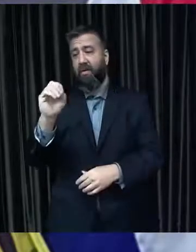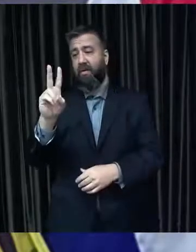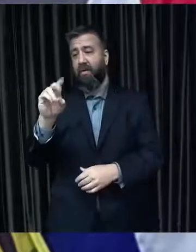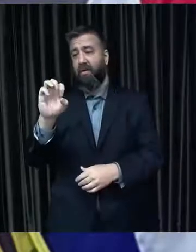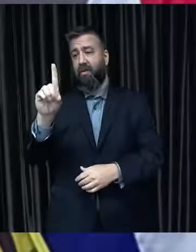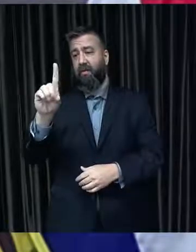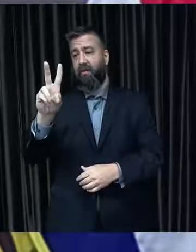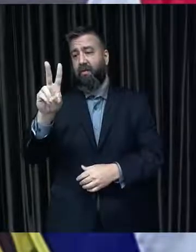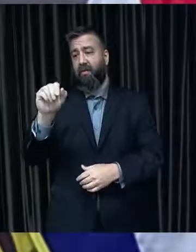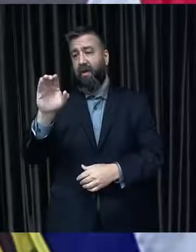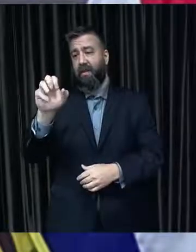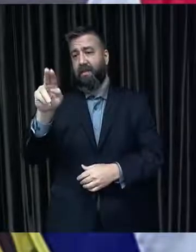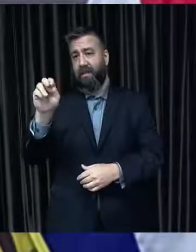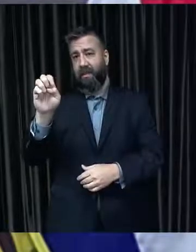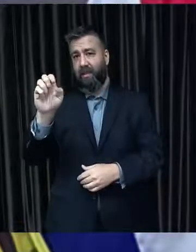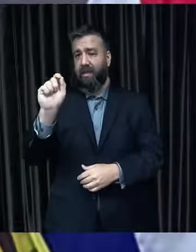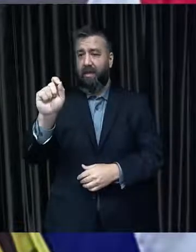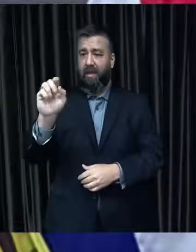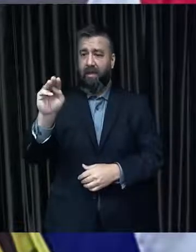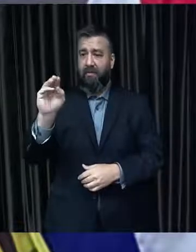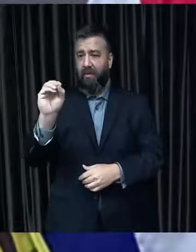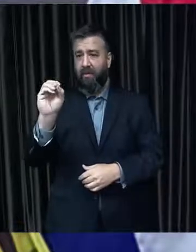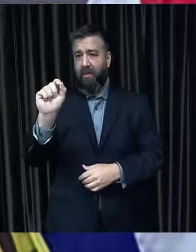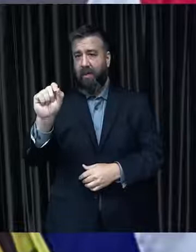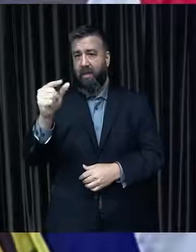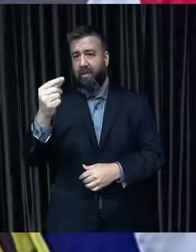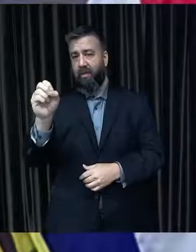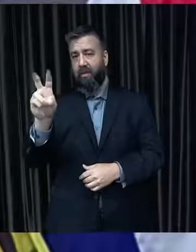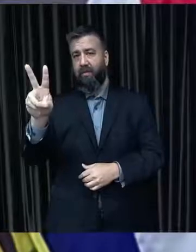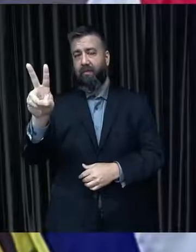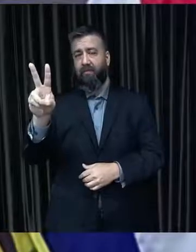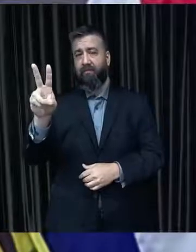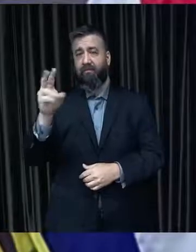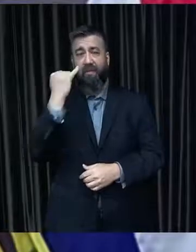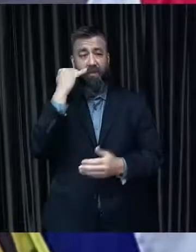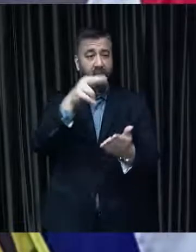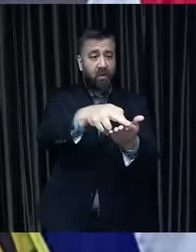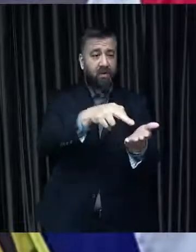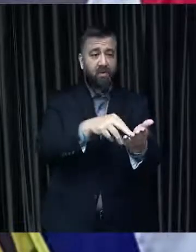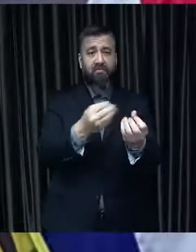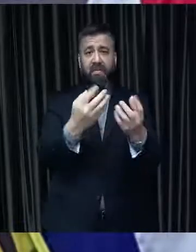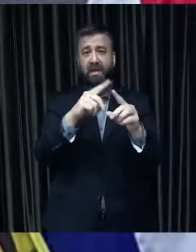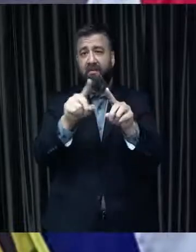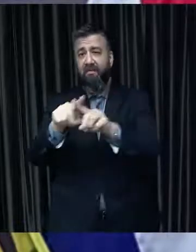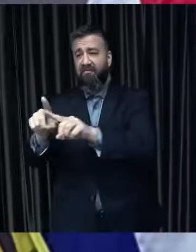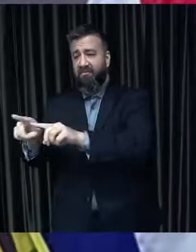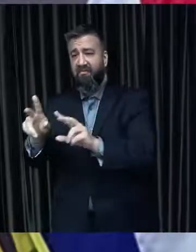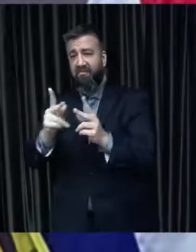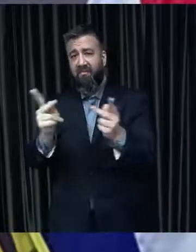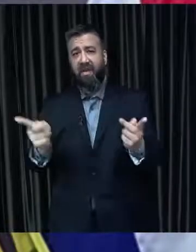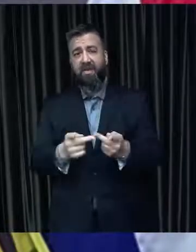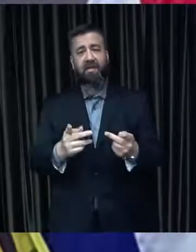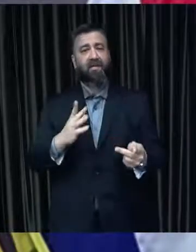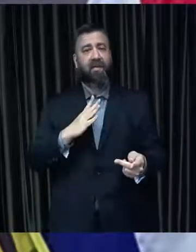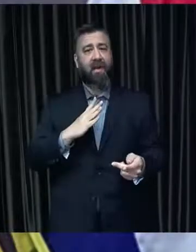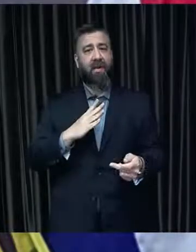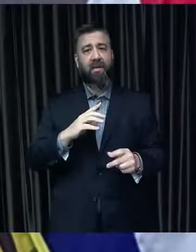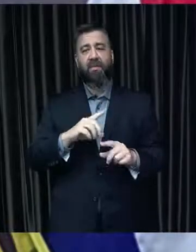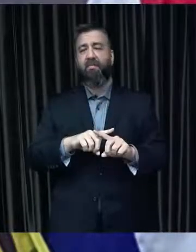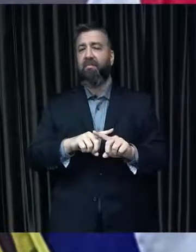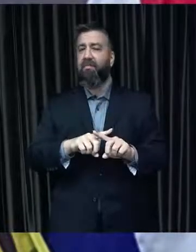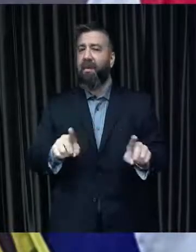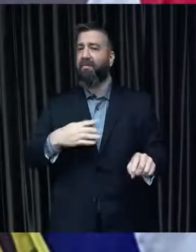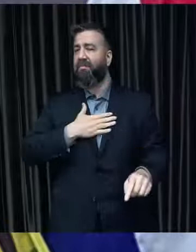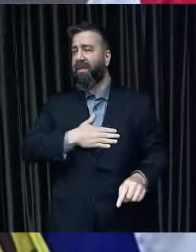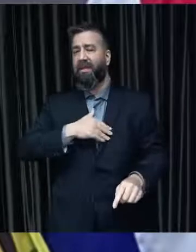covidvaccine.mo.gov. Signing up on multiple sites is fine, and please take an appointment when one is offered. But please do not accept